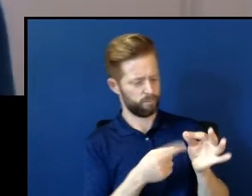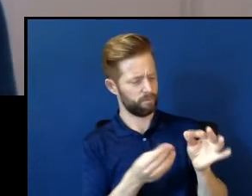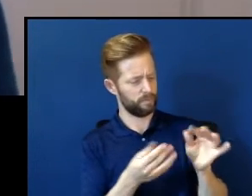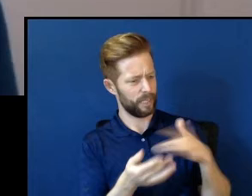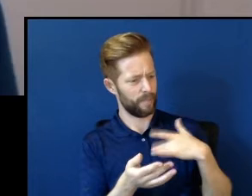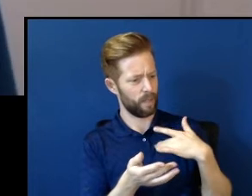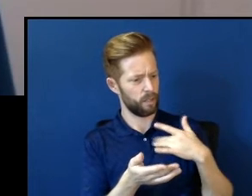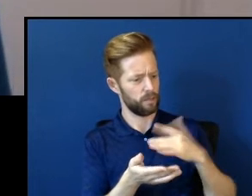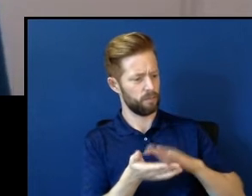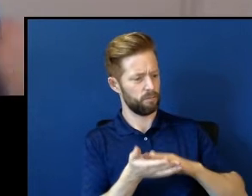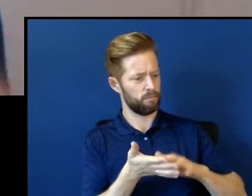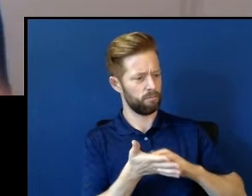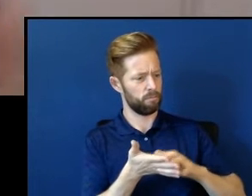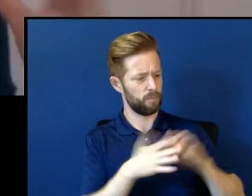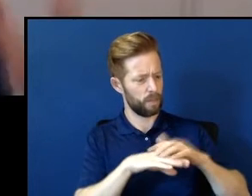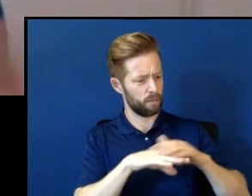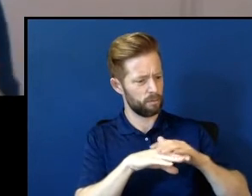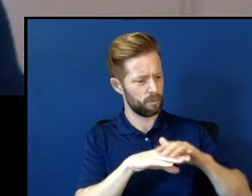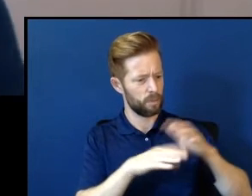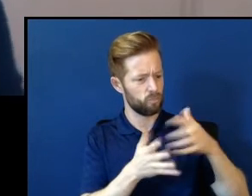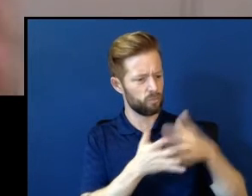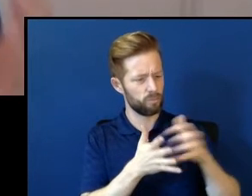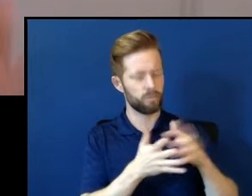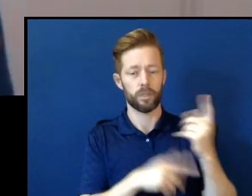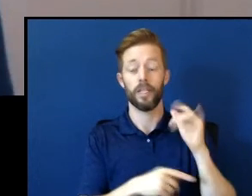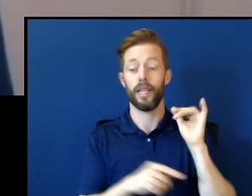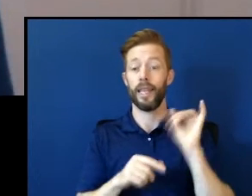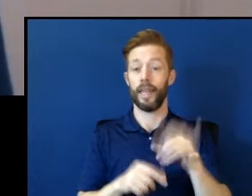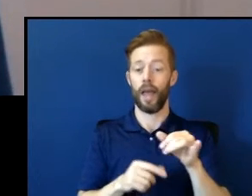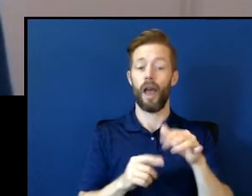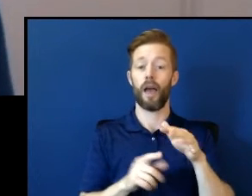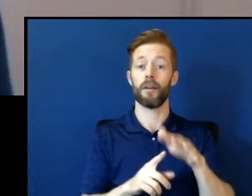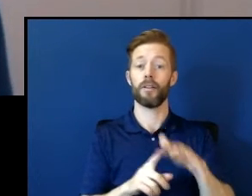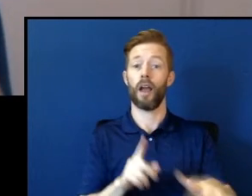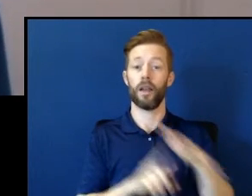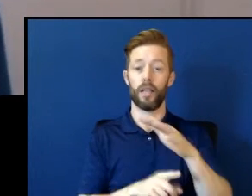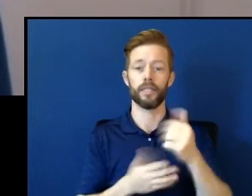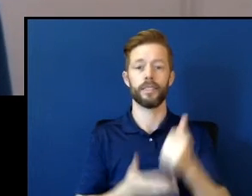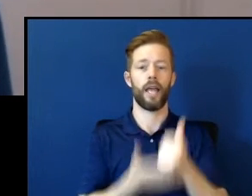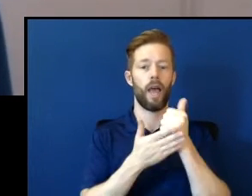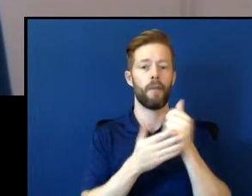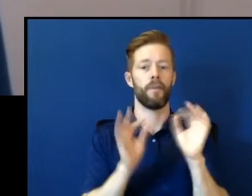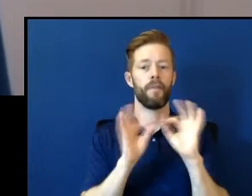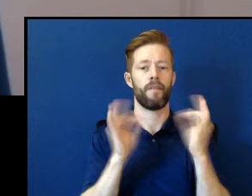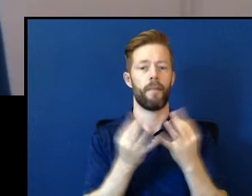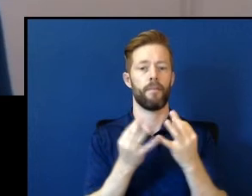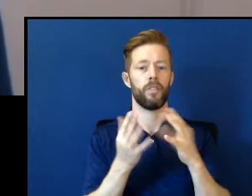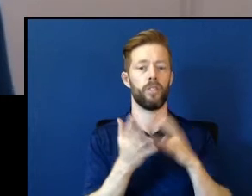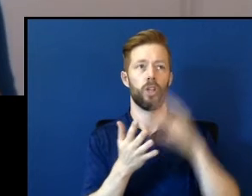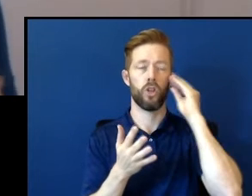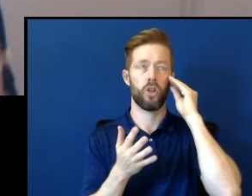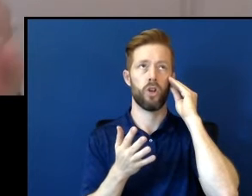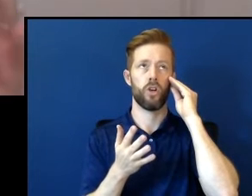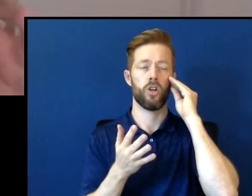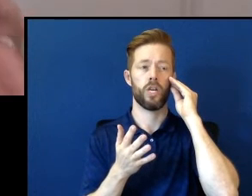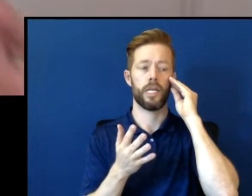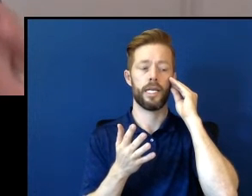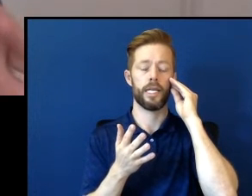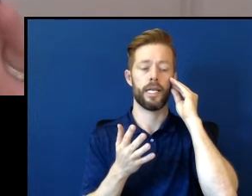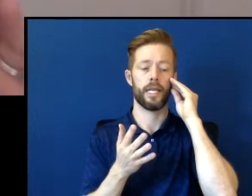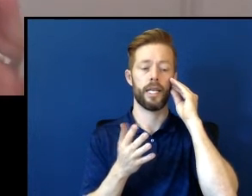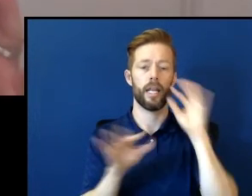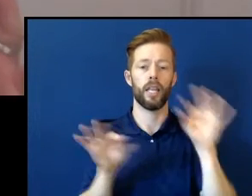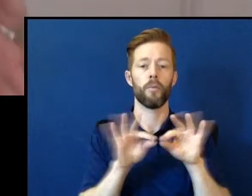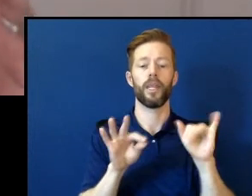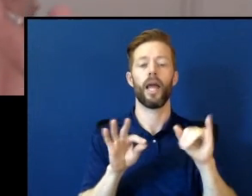bumpy. And then I feel like this context as well helps families learn the